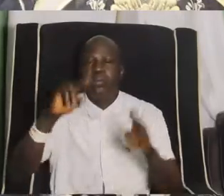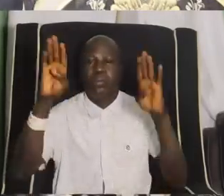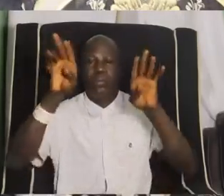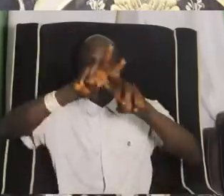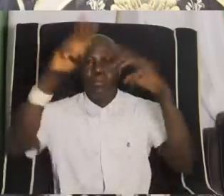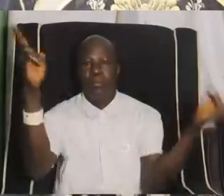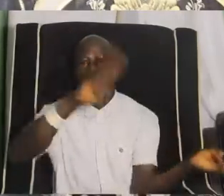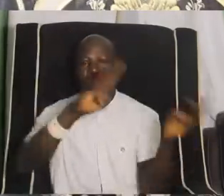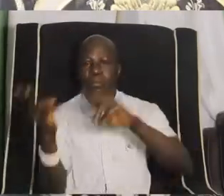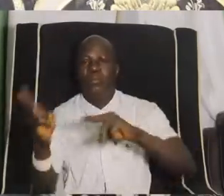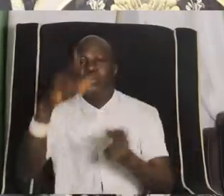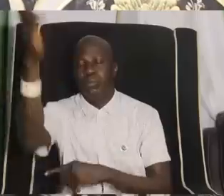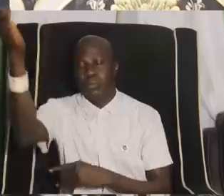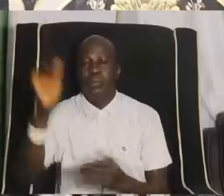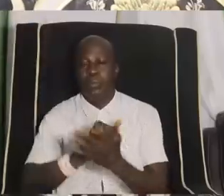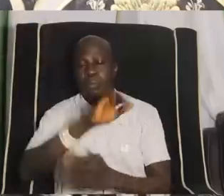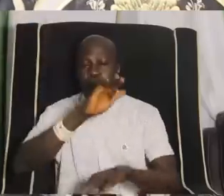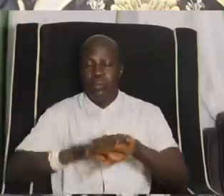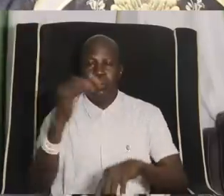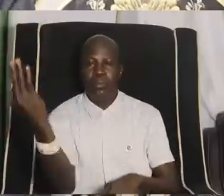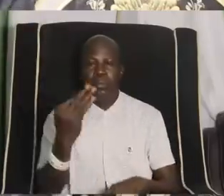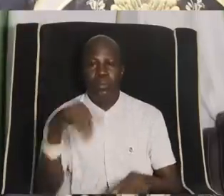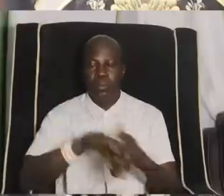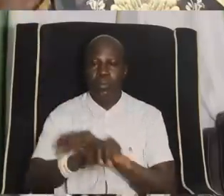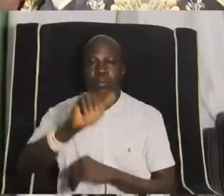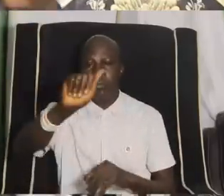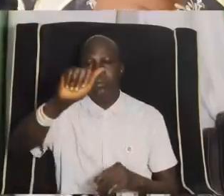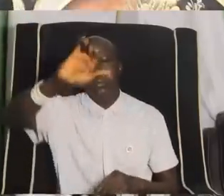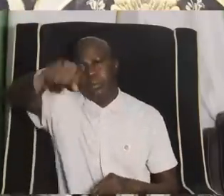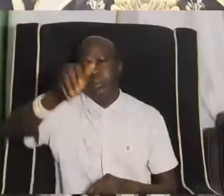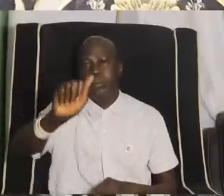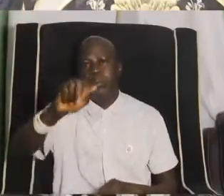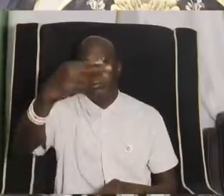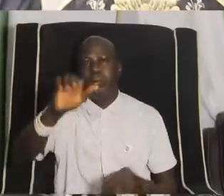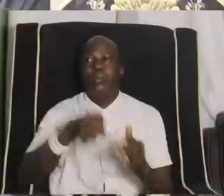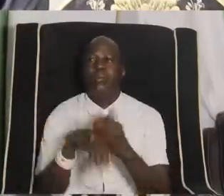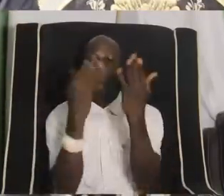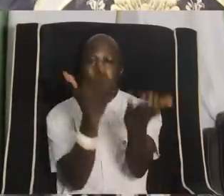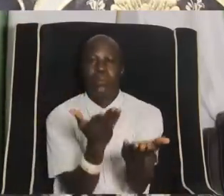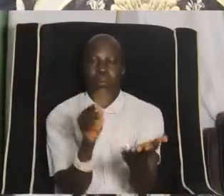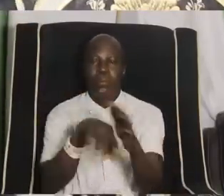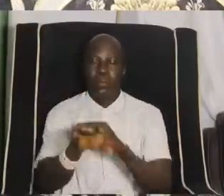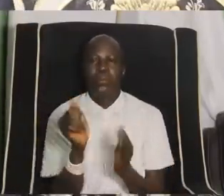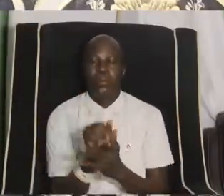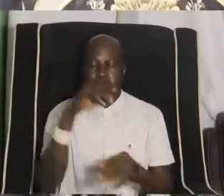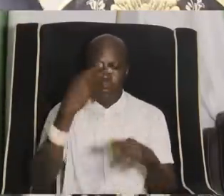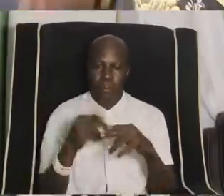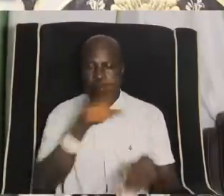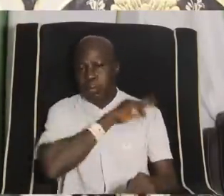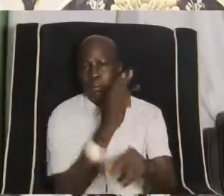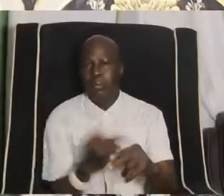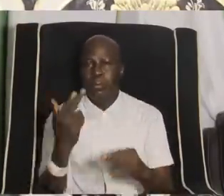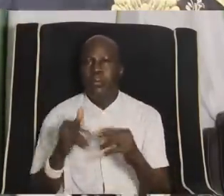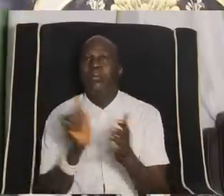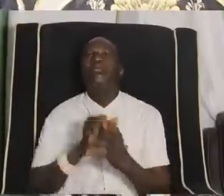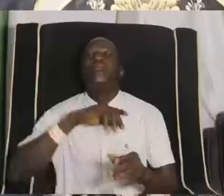ojo Friday Friday ati ni Aja ete wo si waju when the abanuga le branuga said what pass